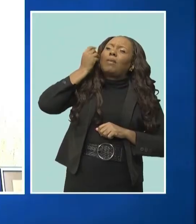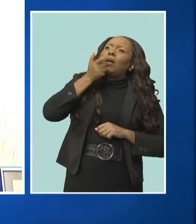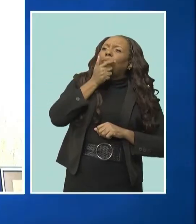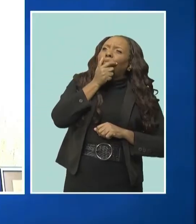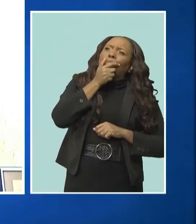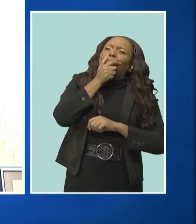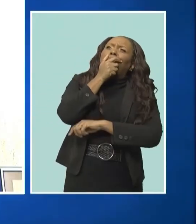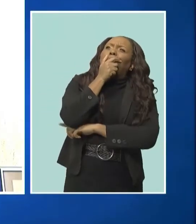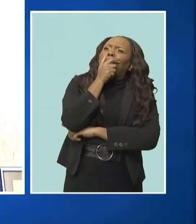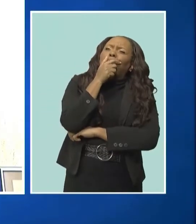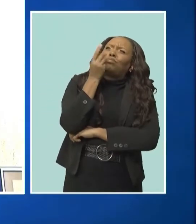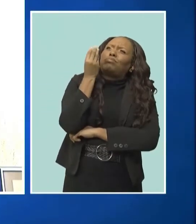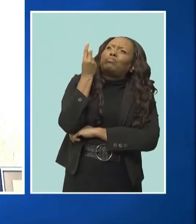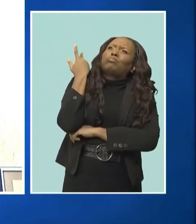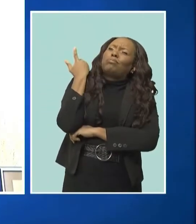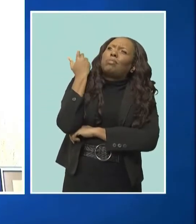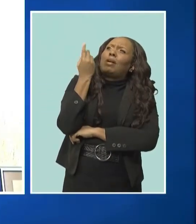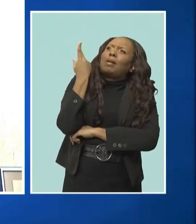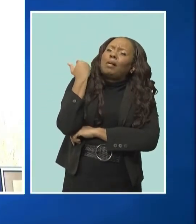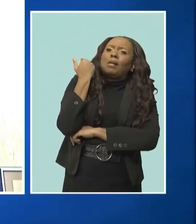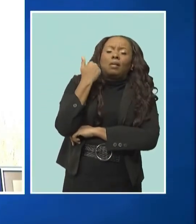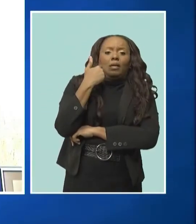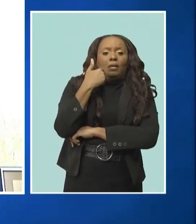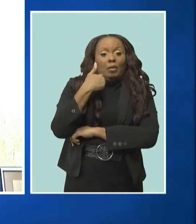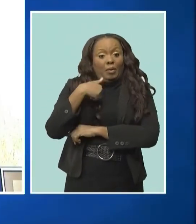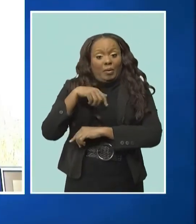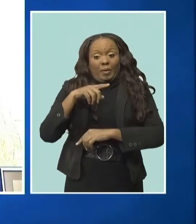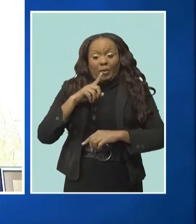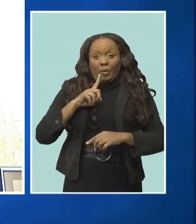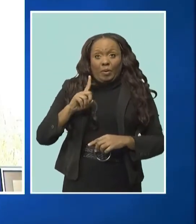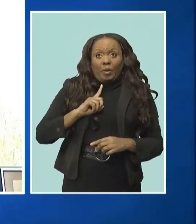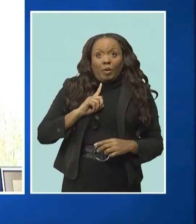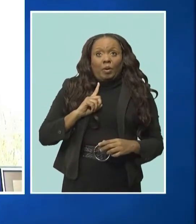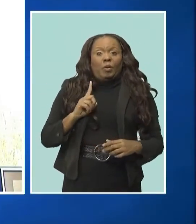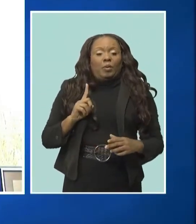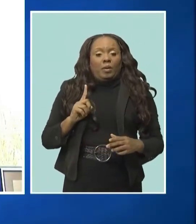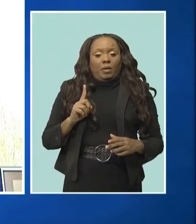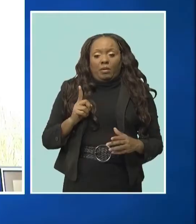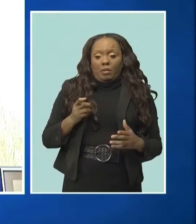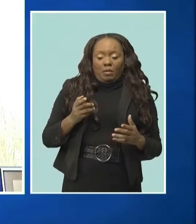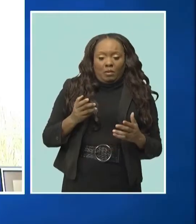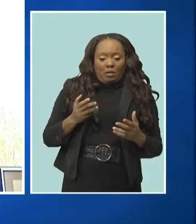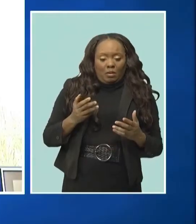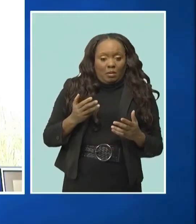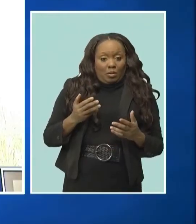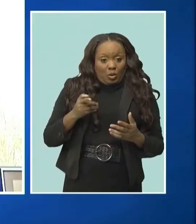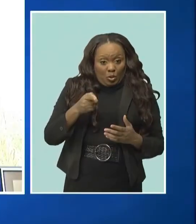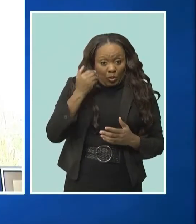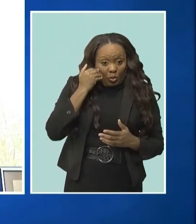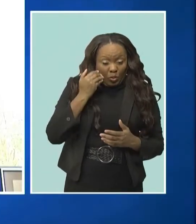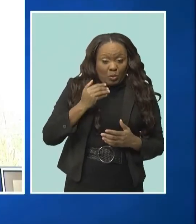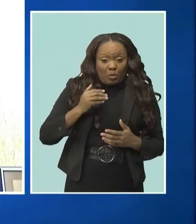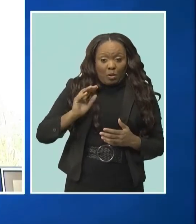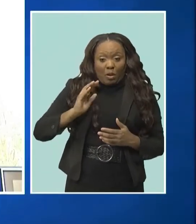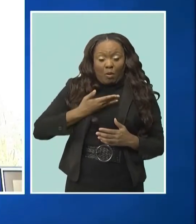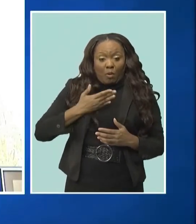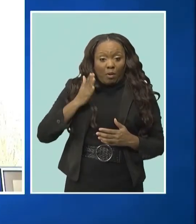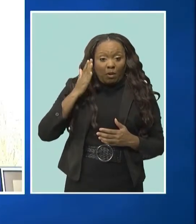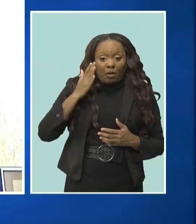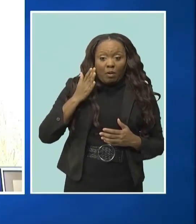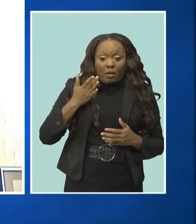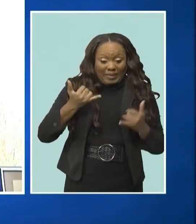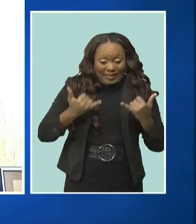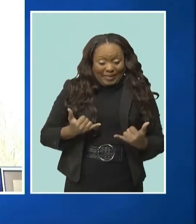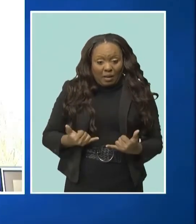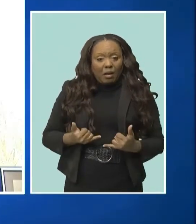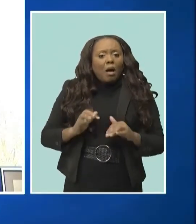you don't know where you're going until you know where you've been or where you are from, and so I think that would have been the primary